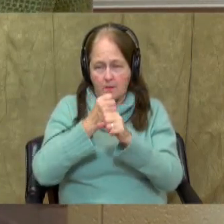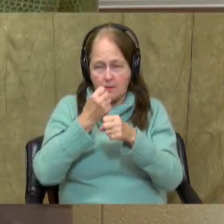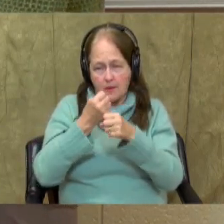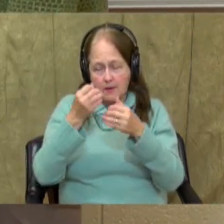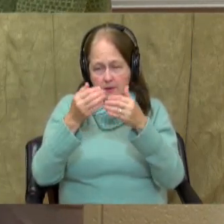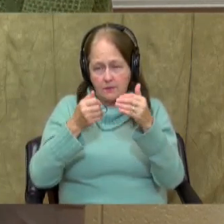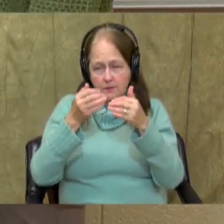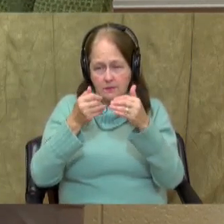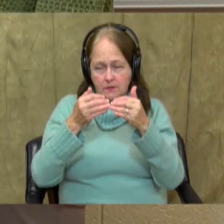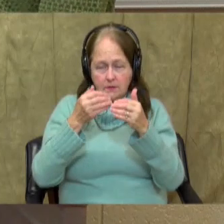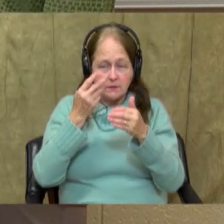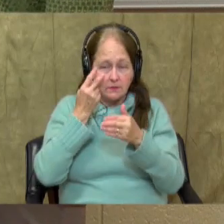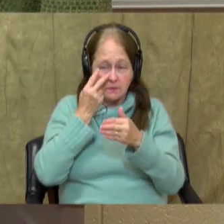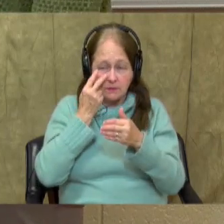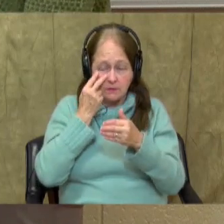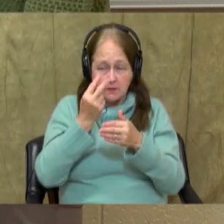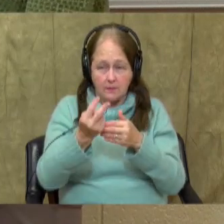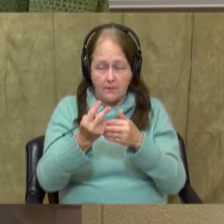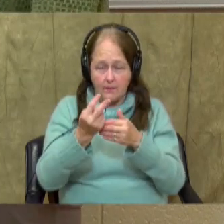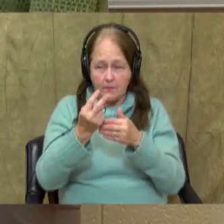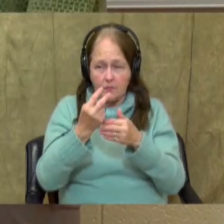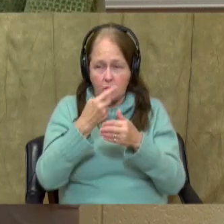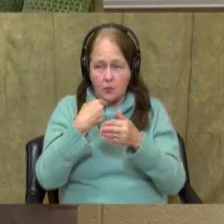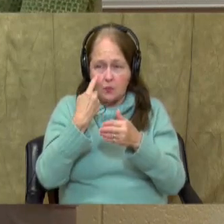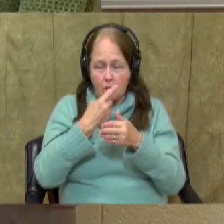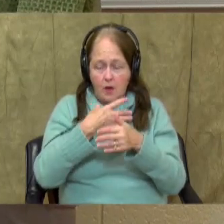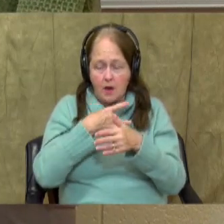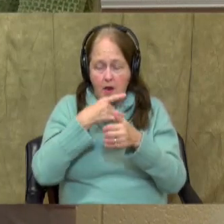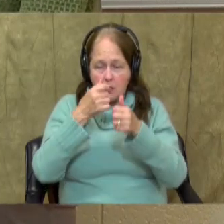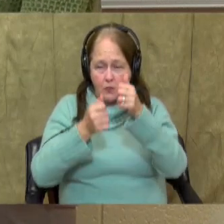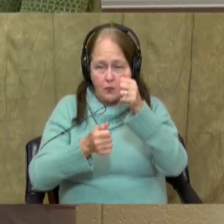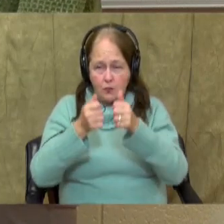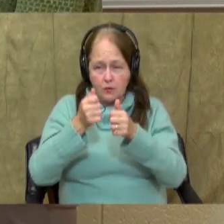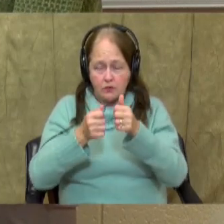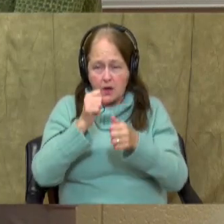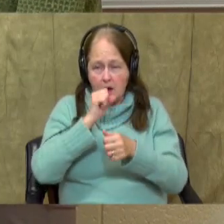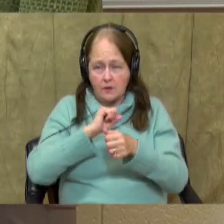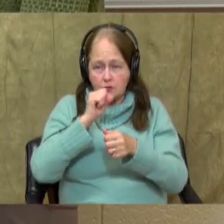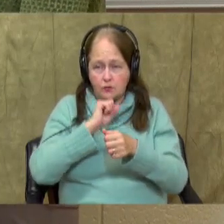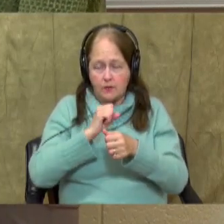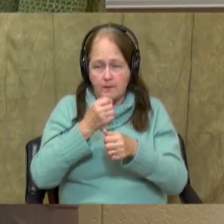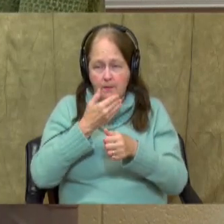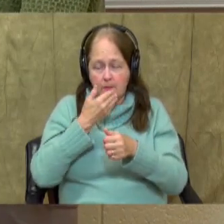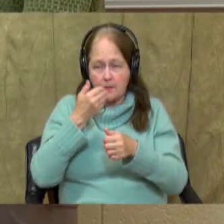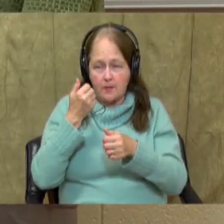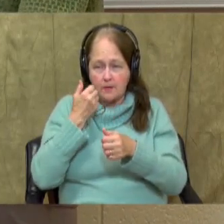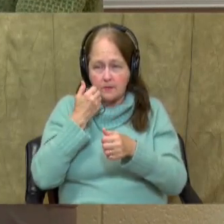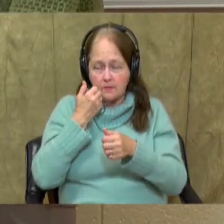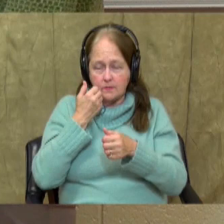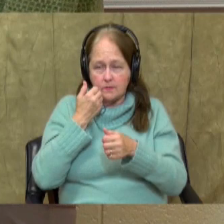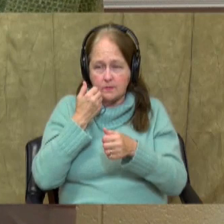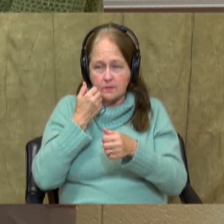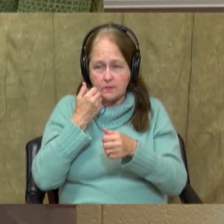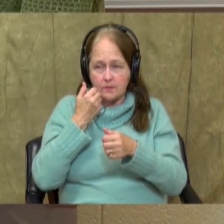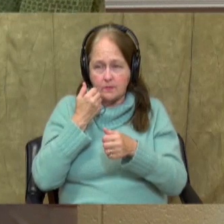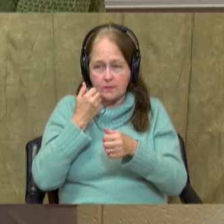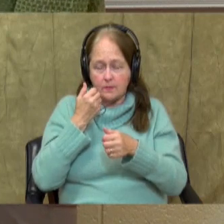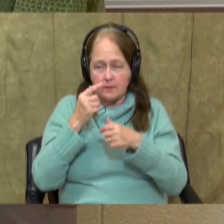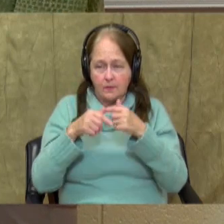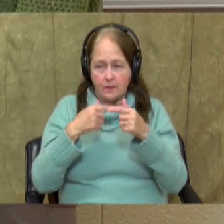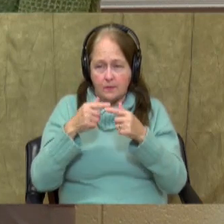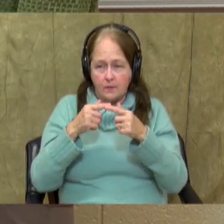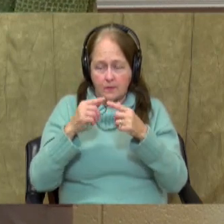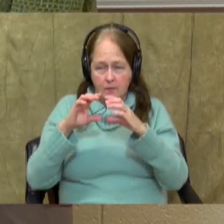makes it easily to see who likes which ice cream best. And this was the result from just about